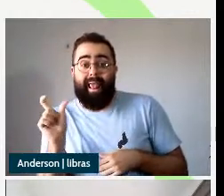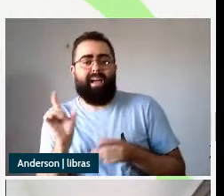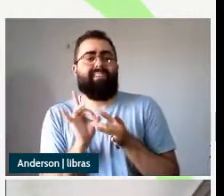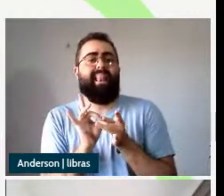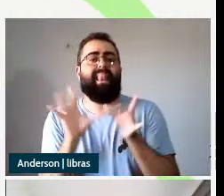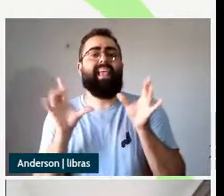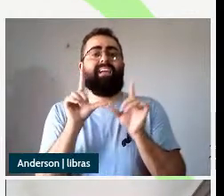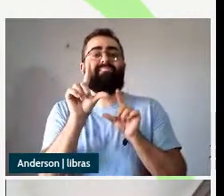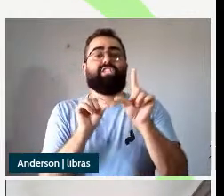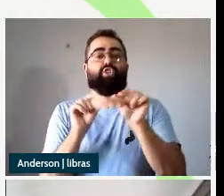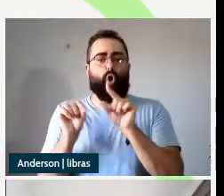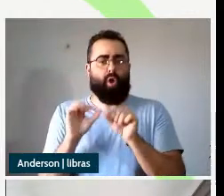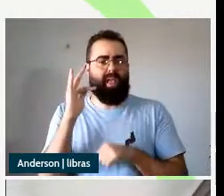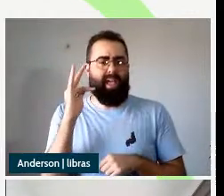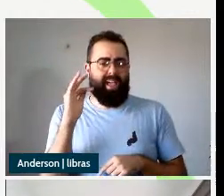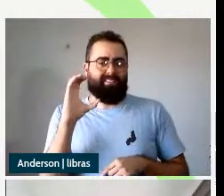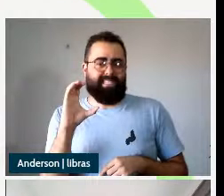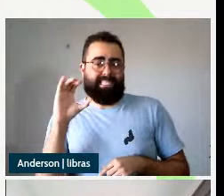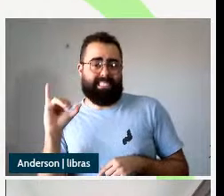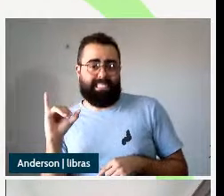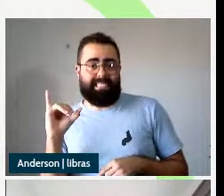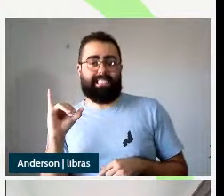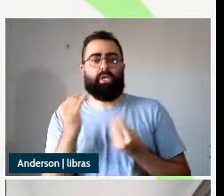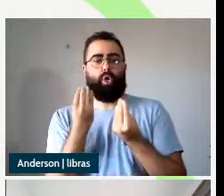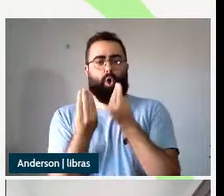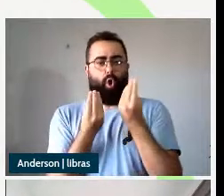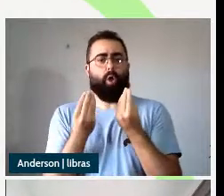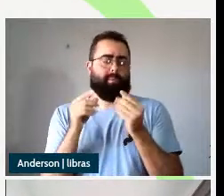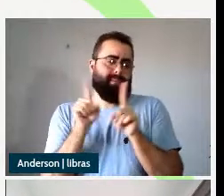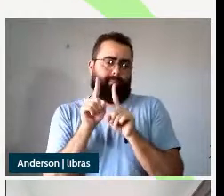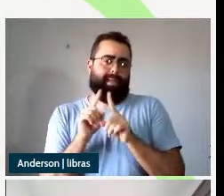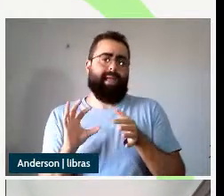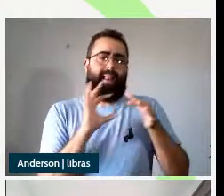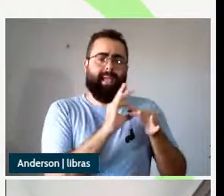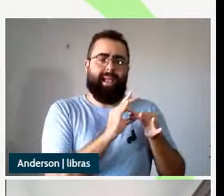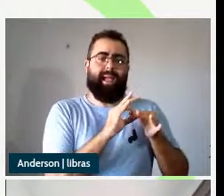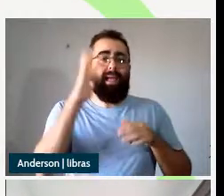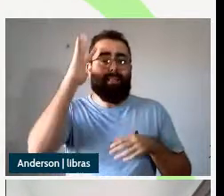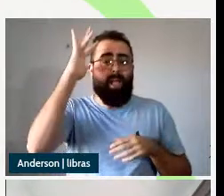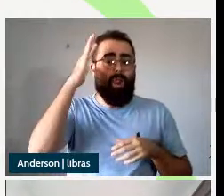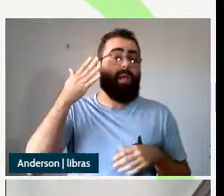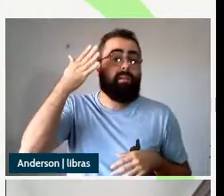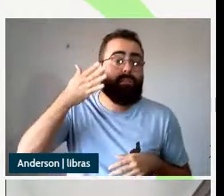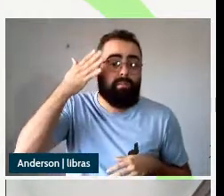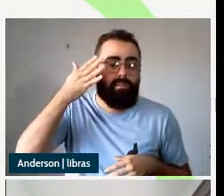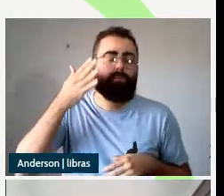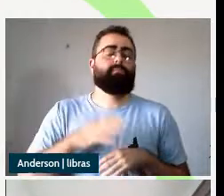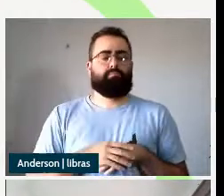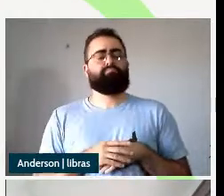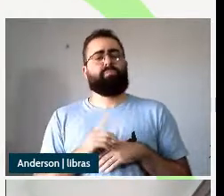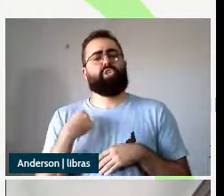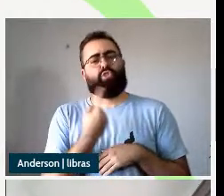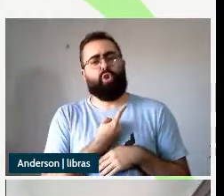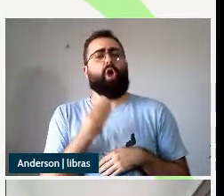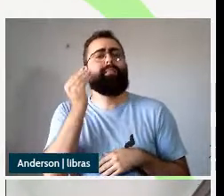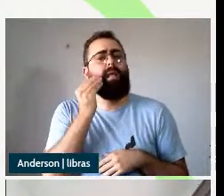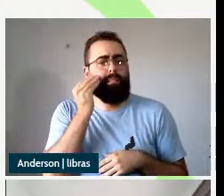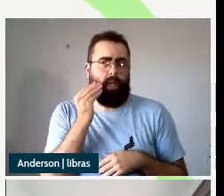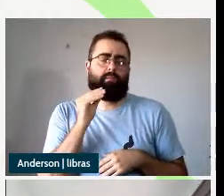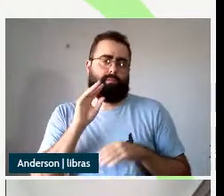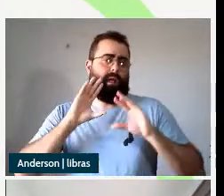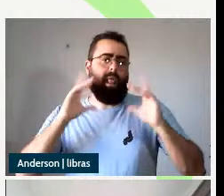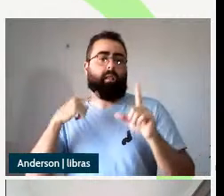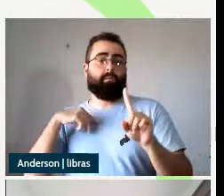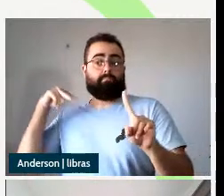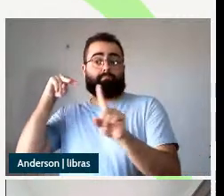account a speech act theory. Normally, when we've been dealing with Free Choice items, we've tried to do it from a semantic perspective.